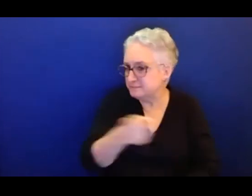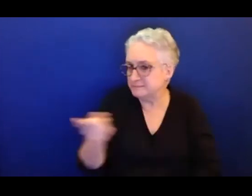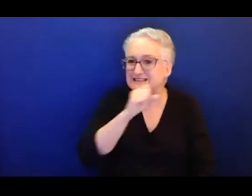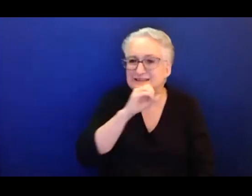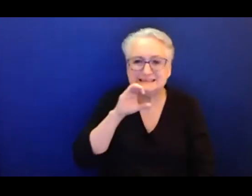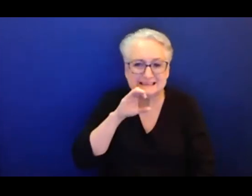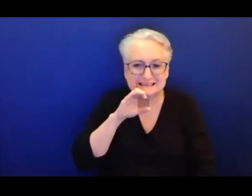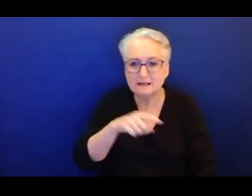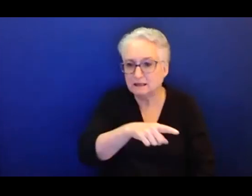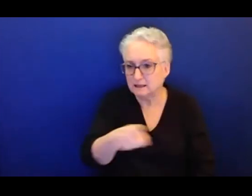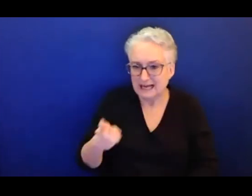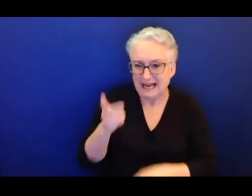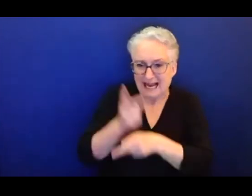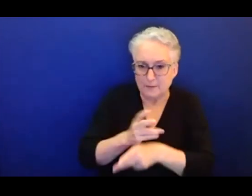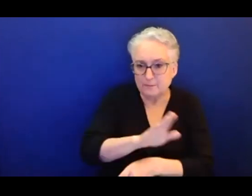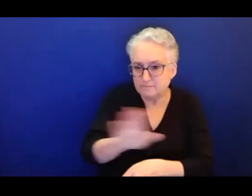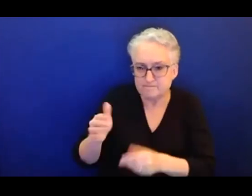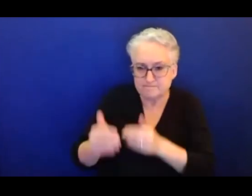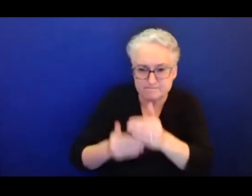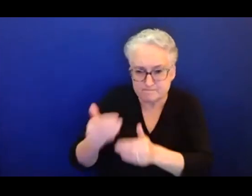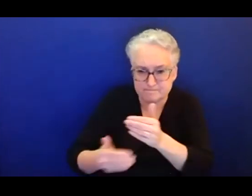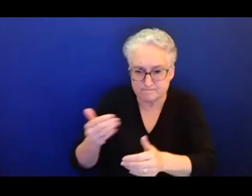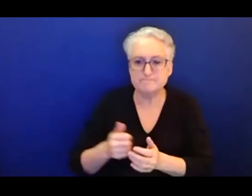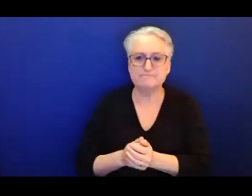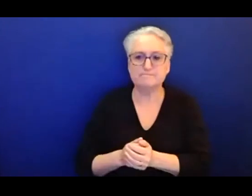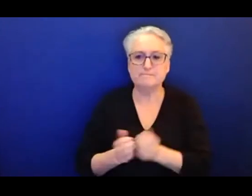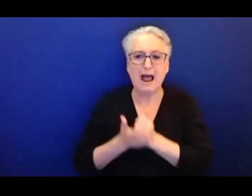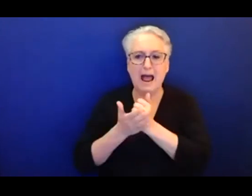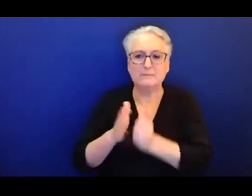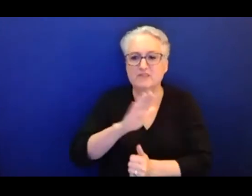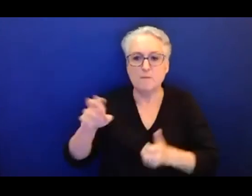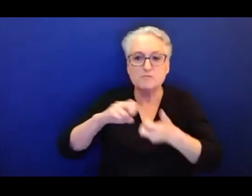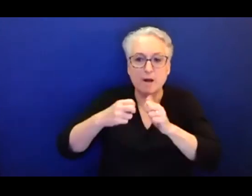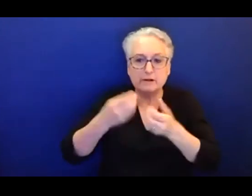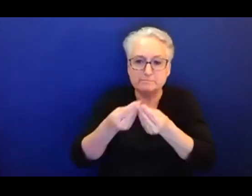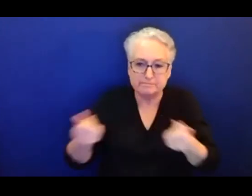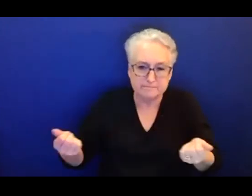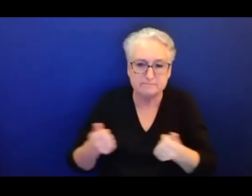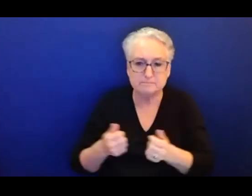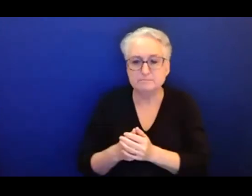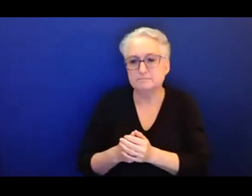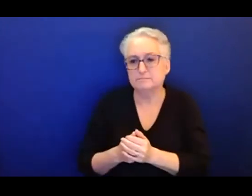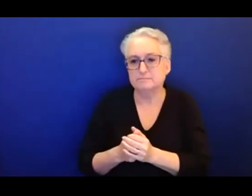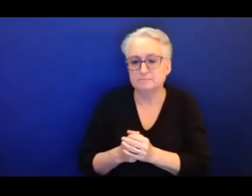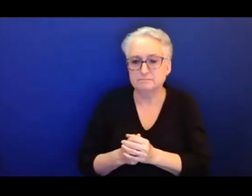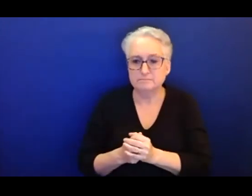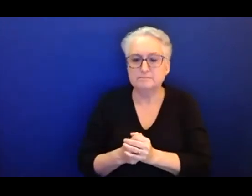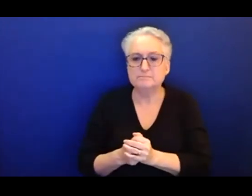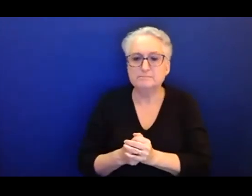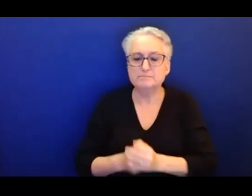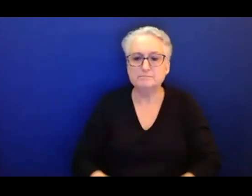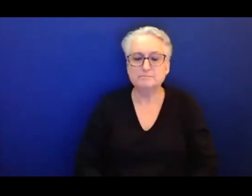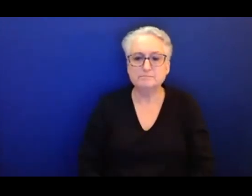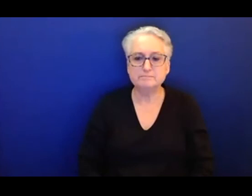and address any legal issues that they may be facing. Tenant landlord services to help households, both